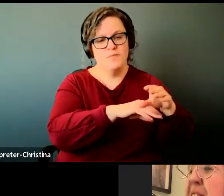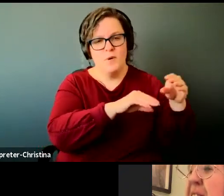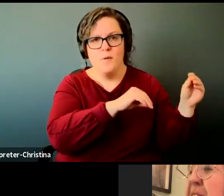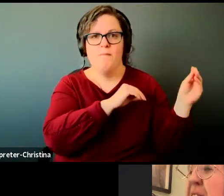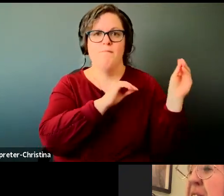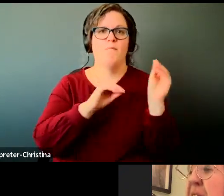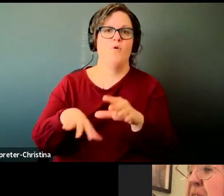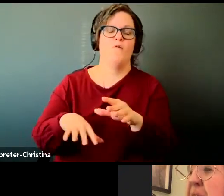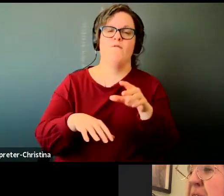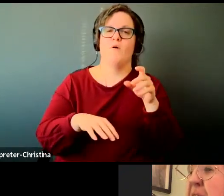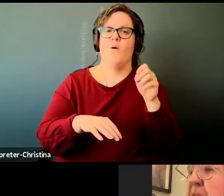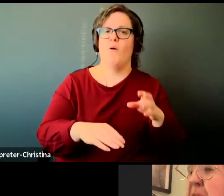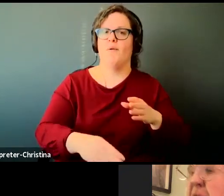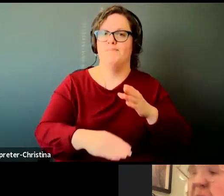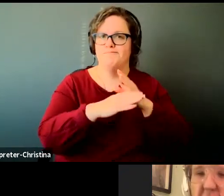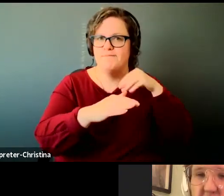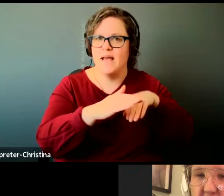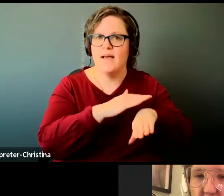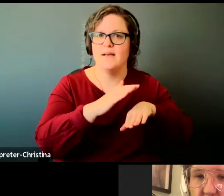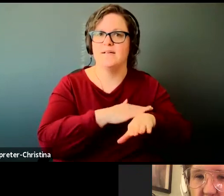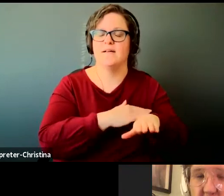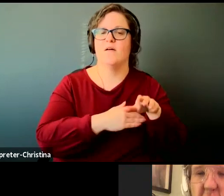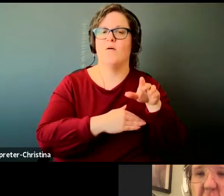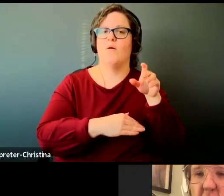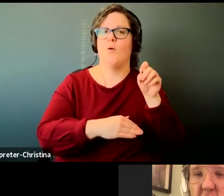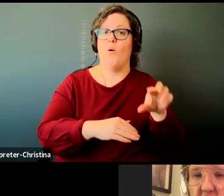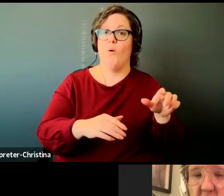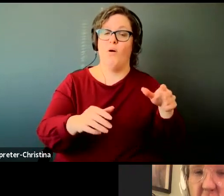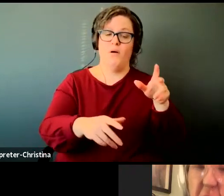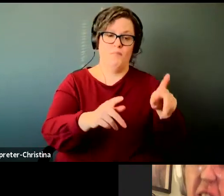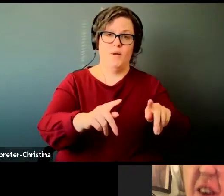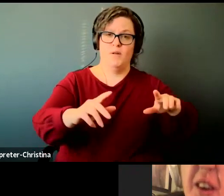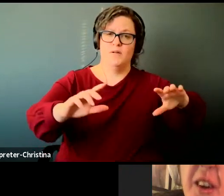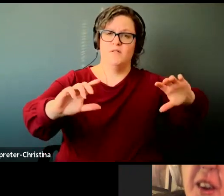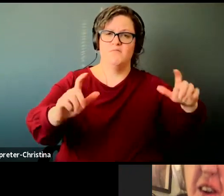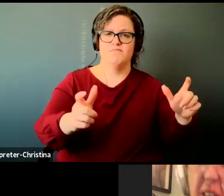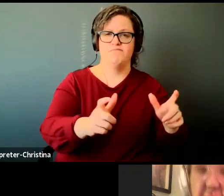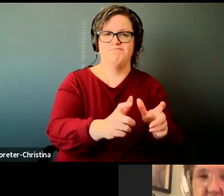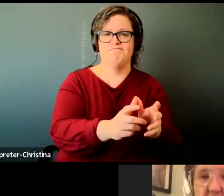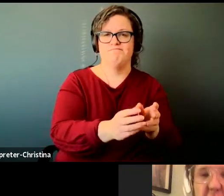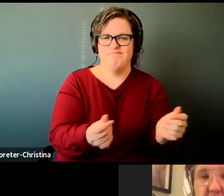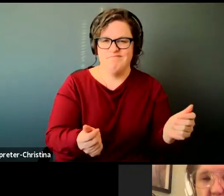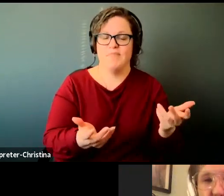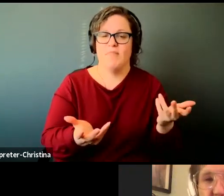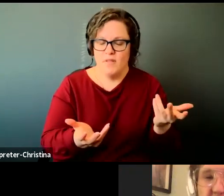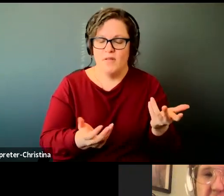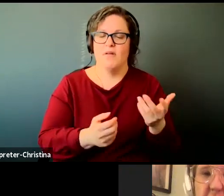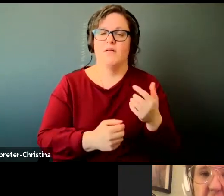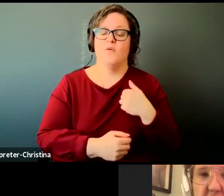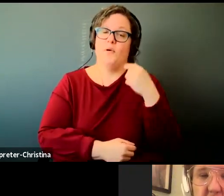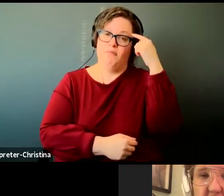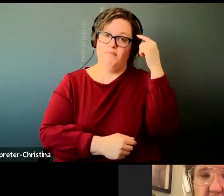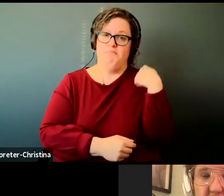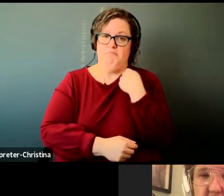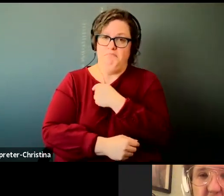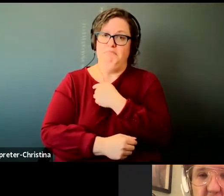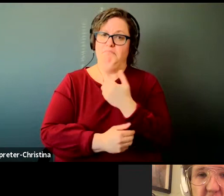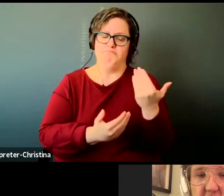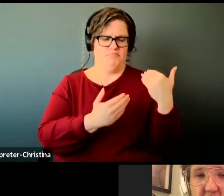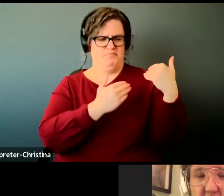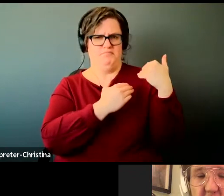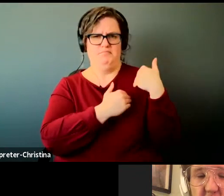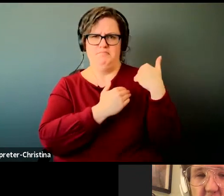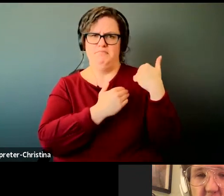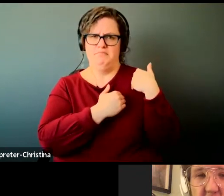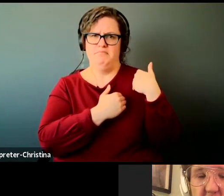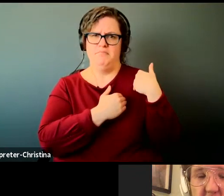have access, or those are populations that have been eradicated. And I think it is our responsibility to